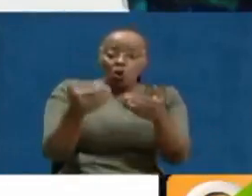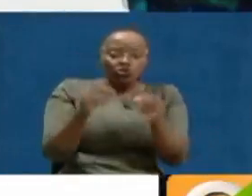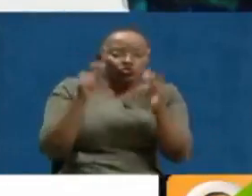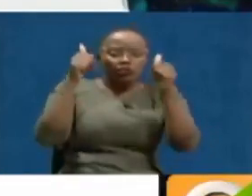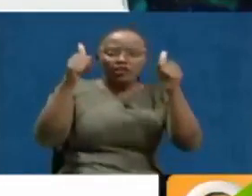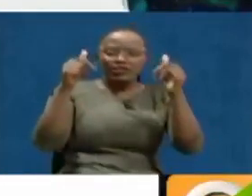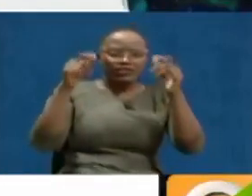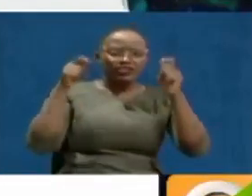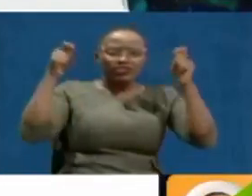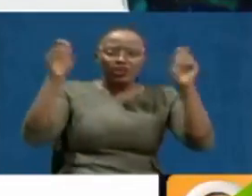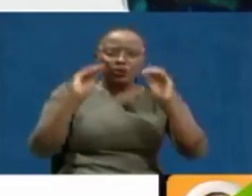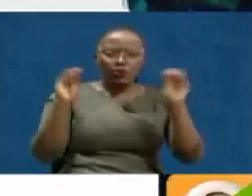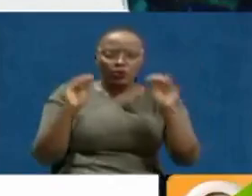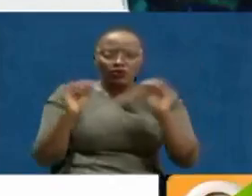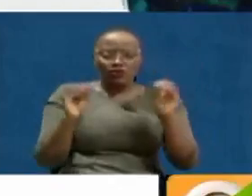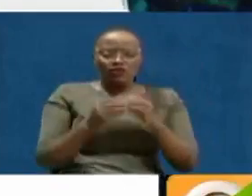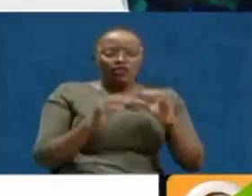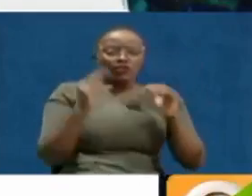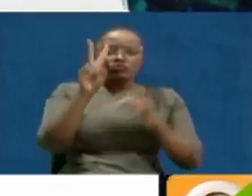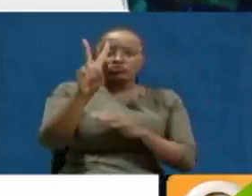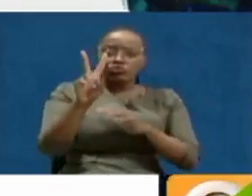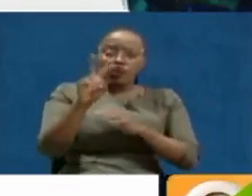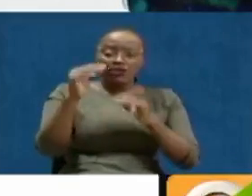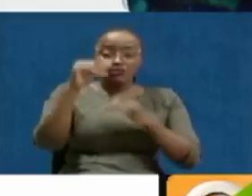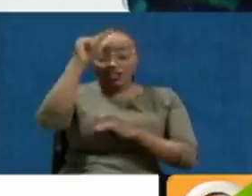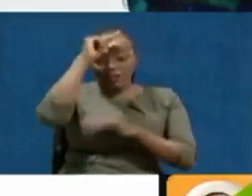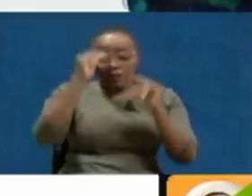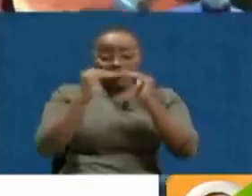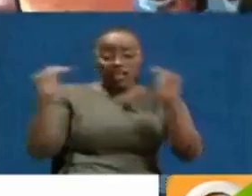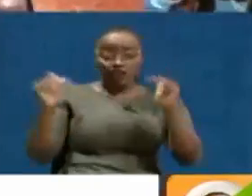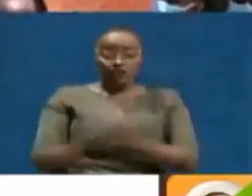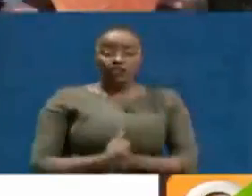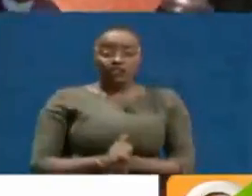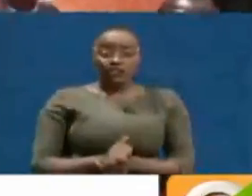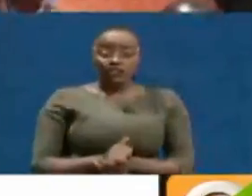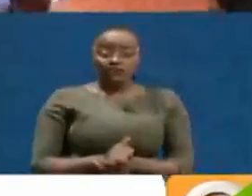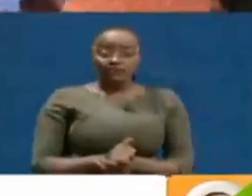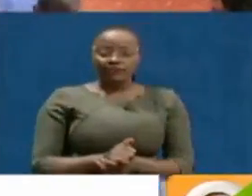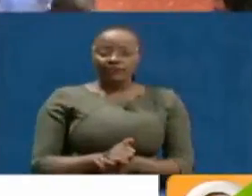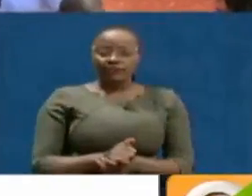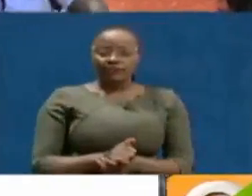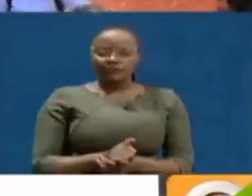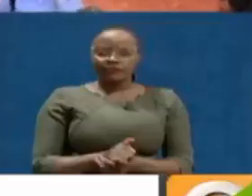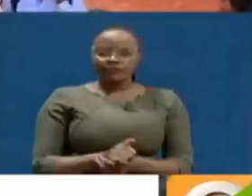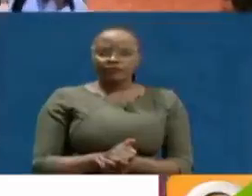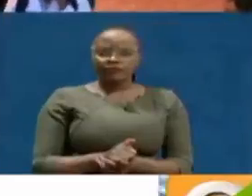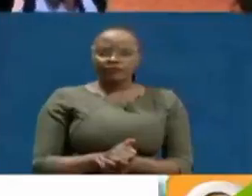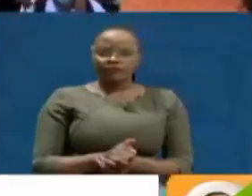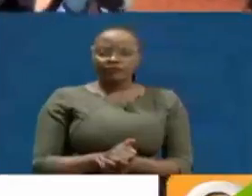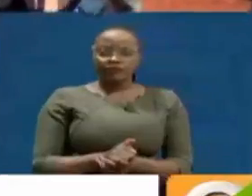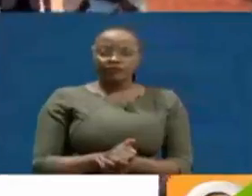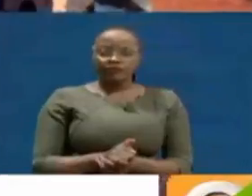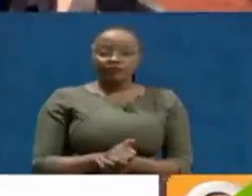strike or being tossed around between the two levels of government." End of quote.